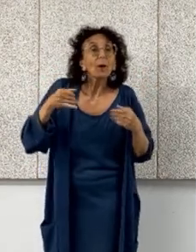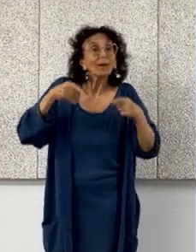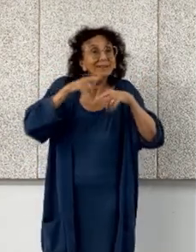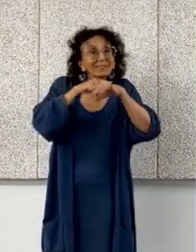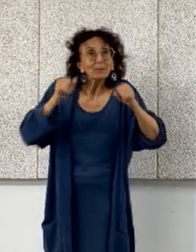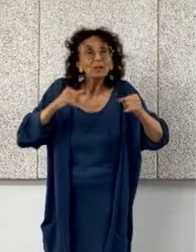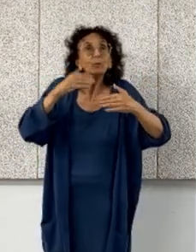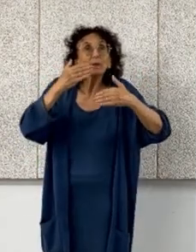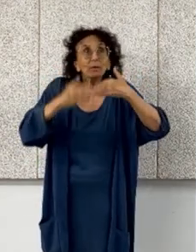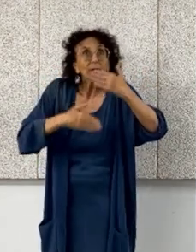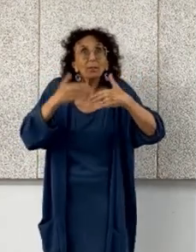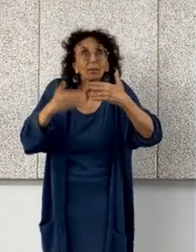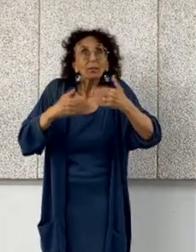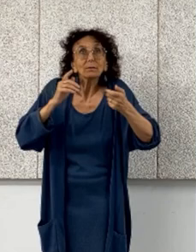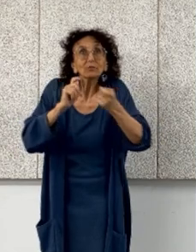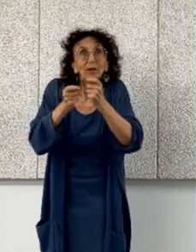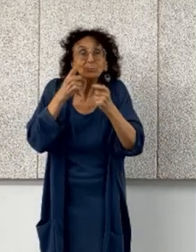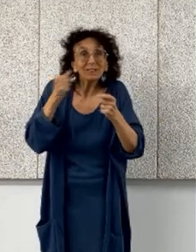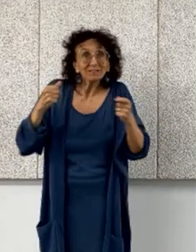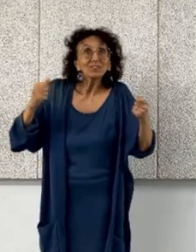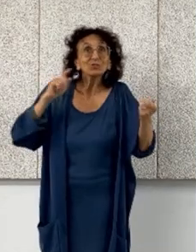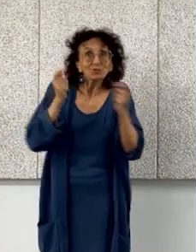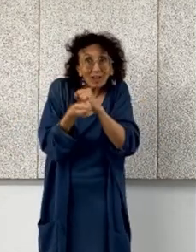is scary. Mm-hmm.